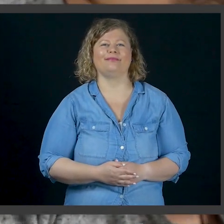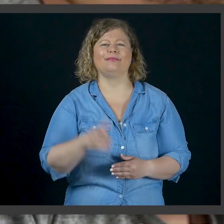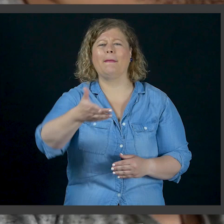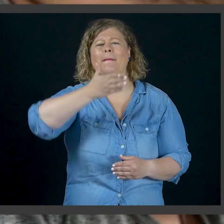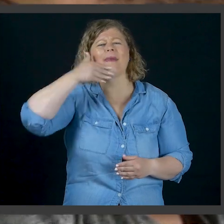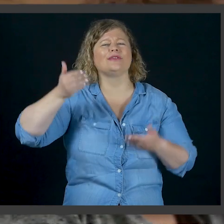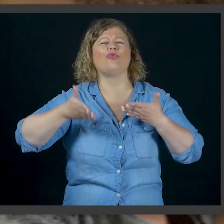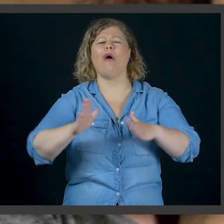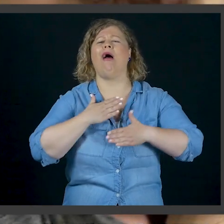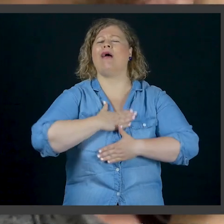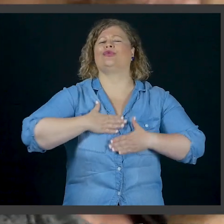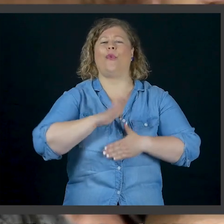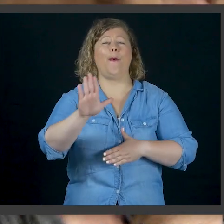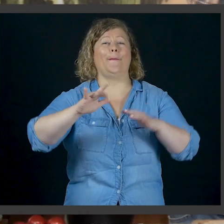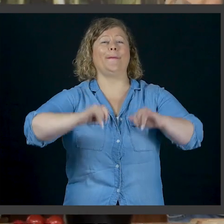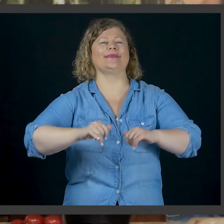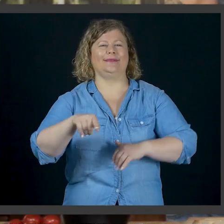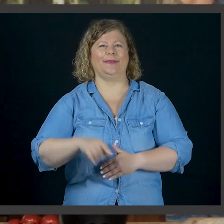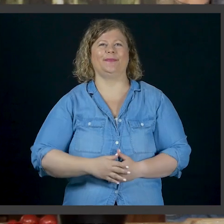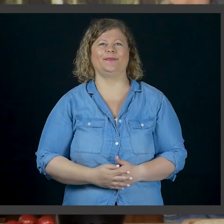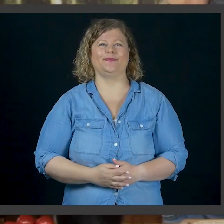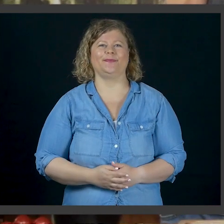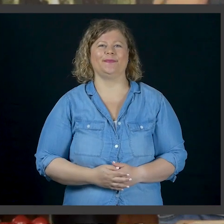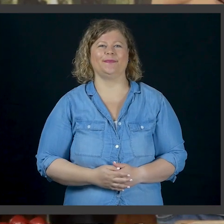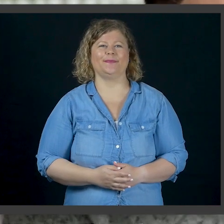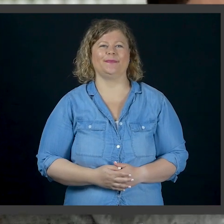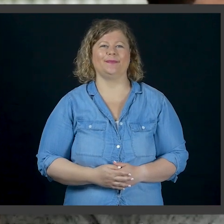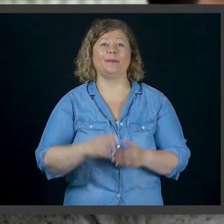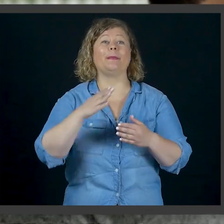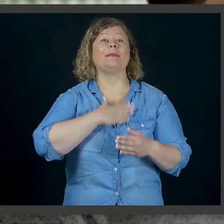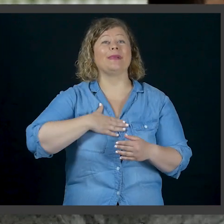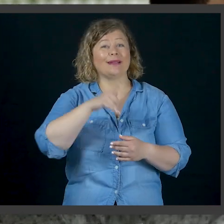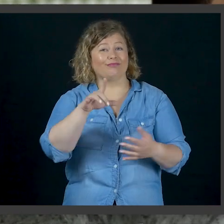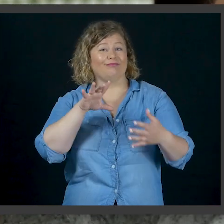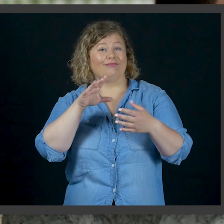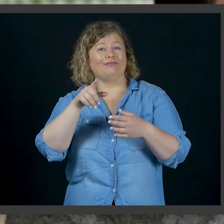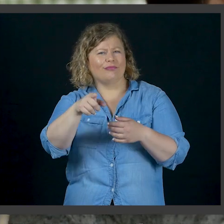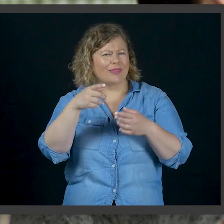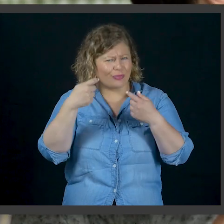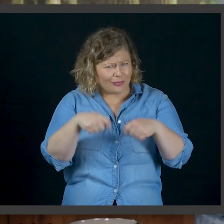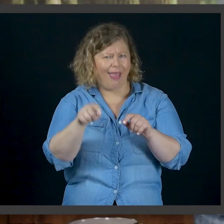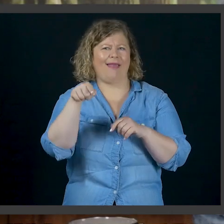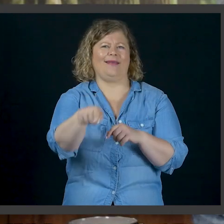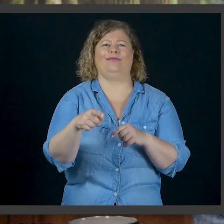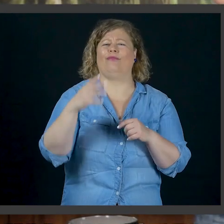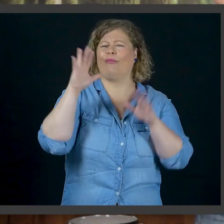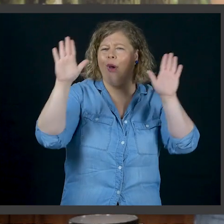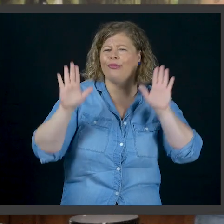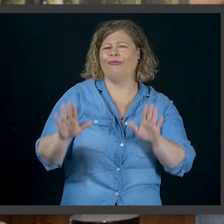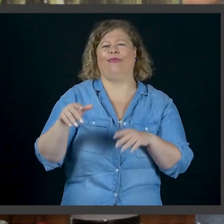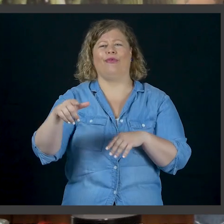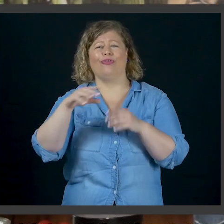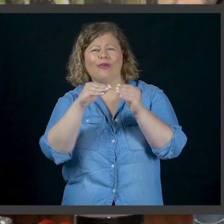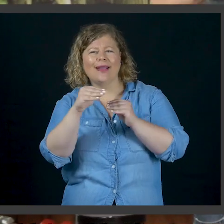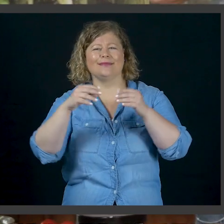And it's the best way to enjoy your pizza. Please make this wonderful, crunchy, tasty